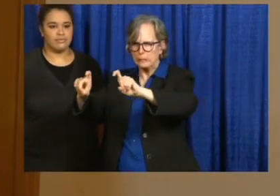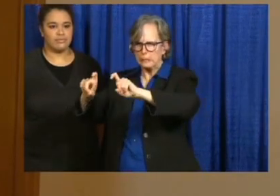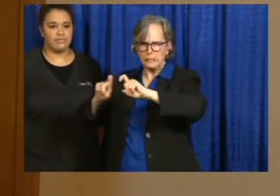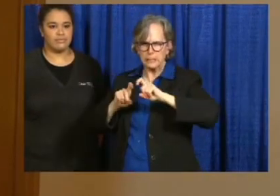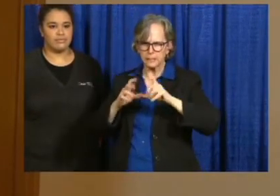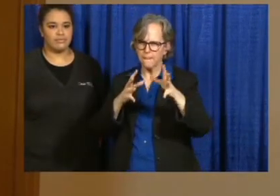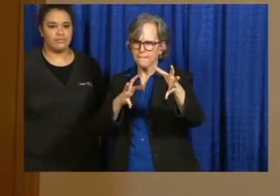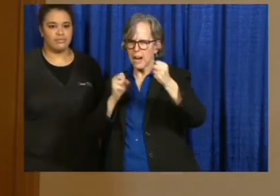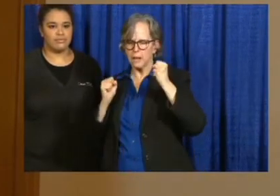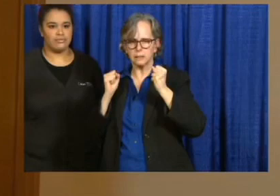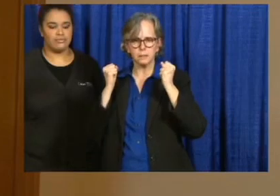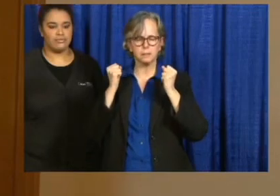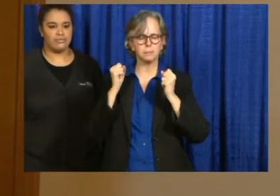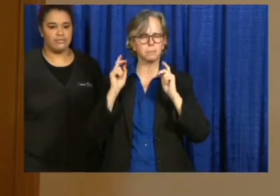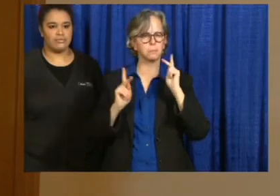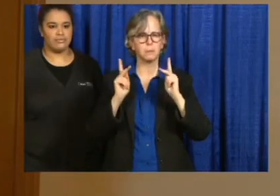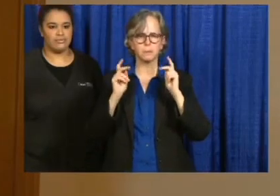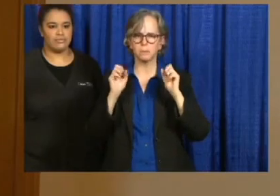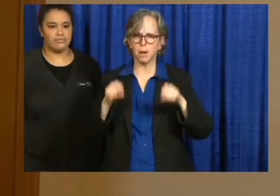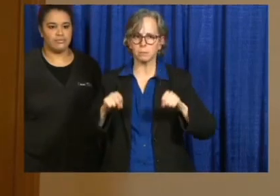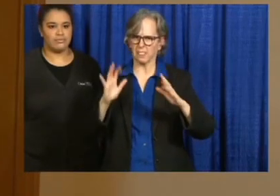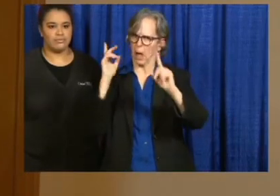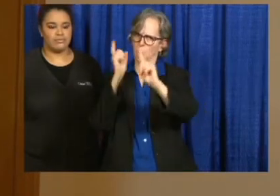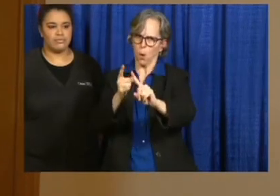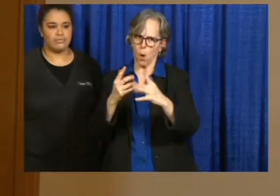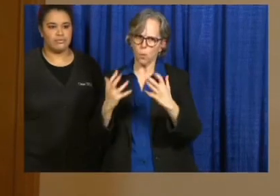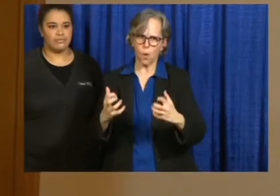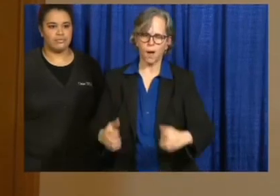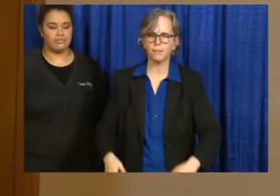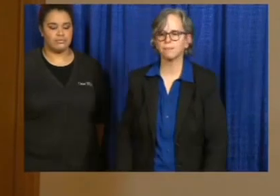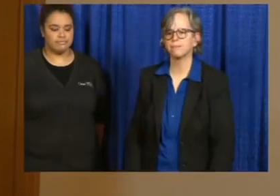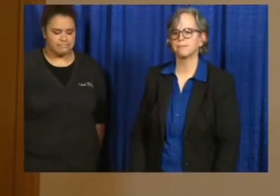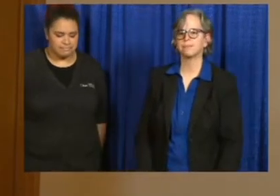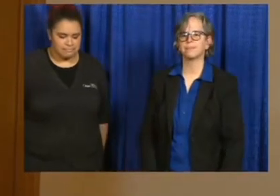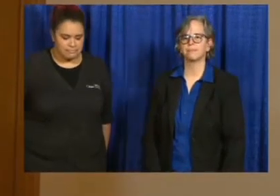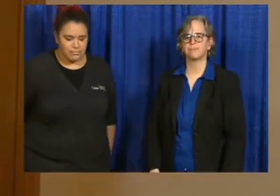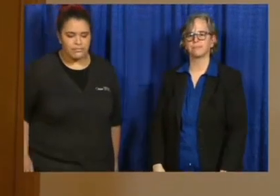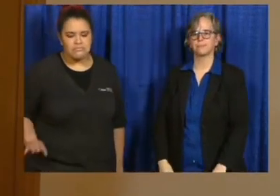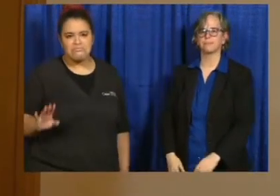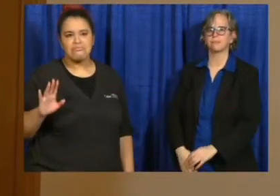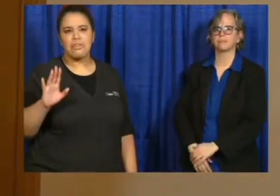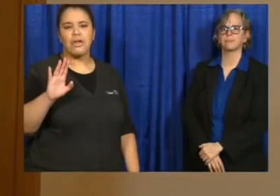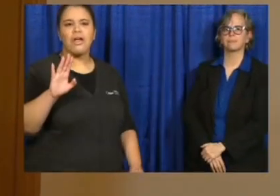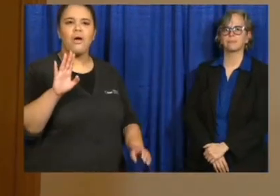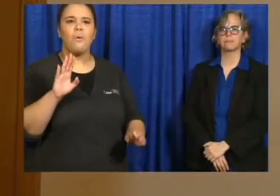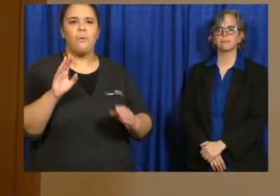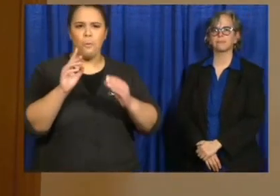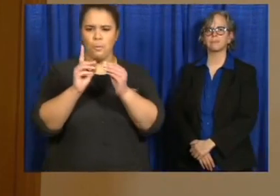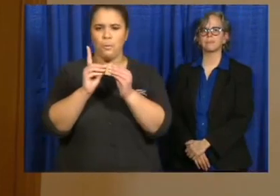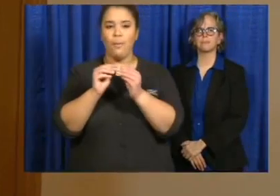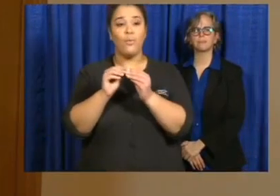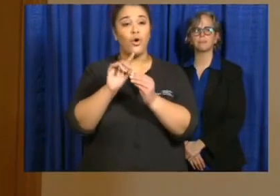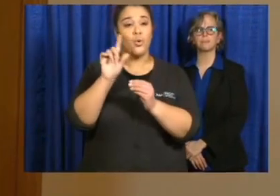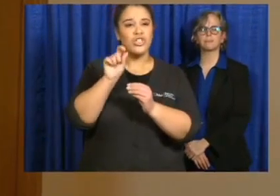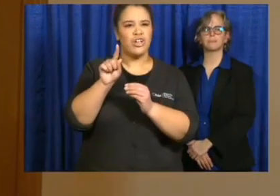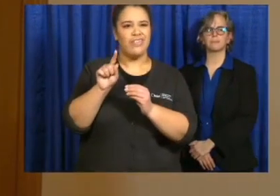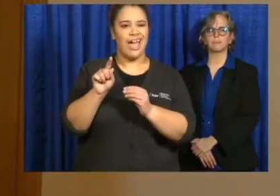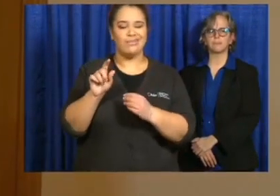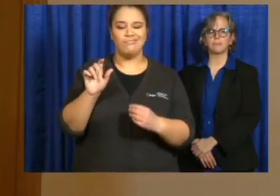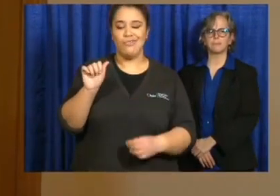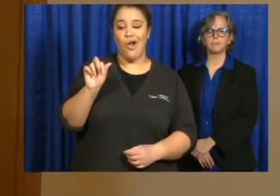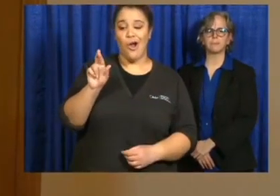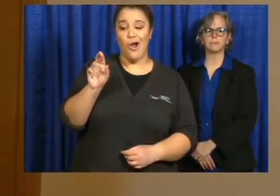I'm working for all the while. And just a quick follow-up. That army you're